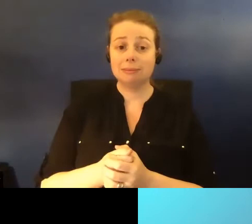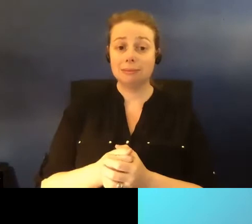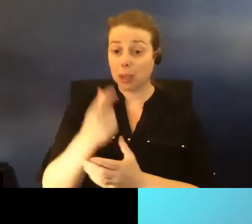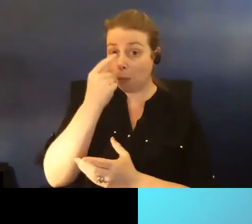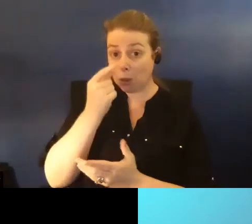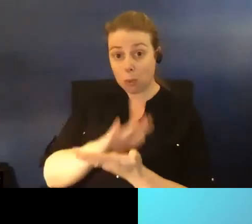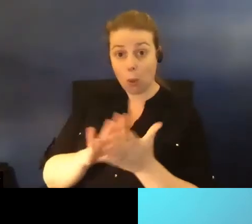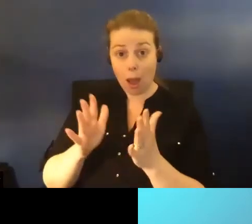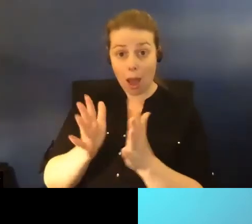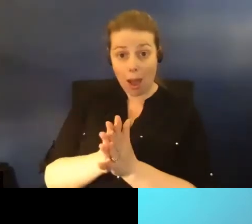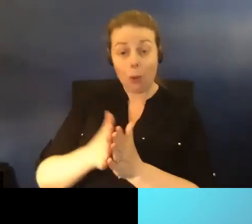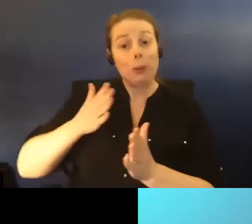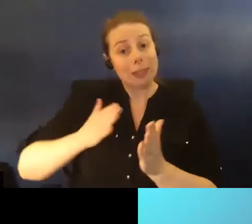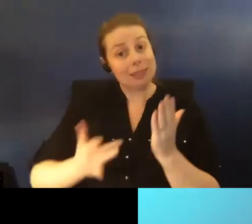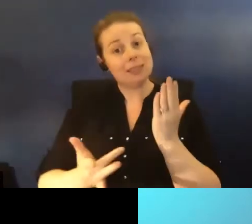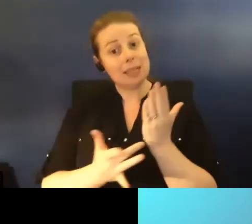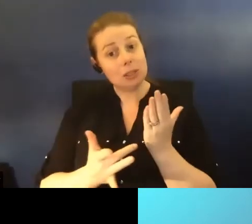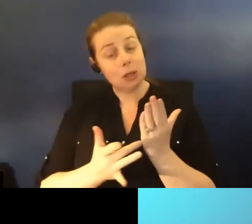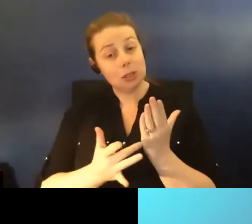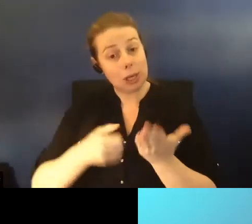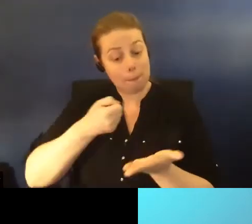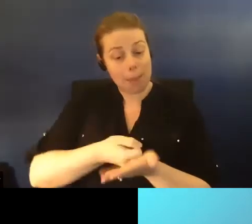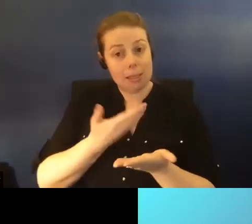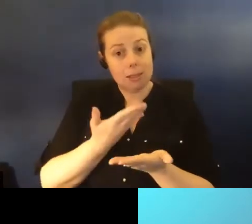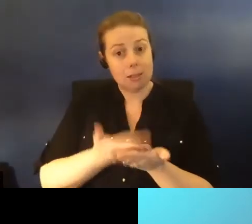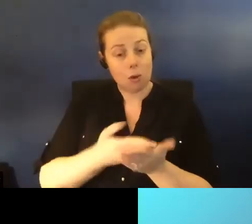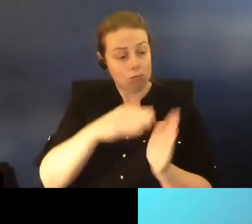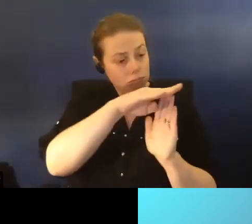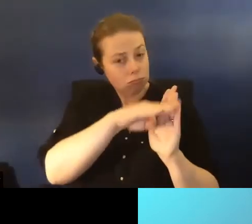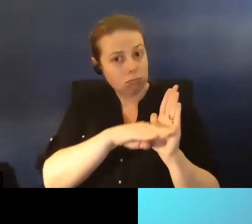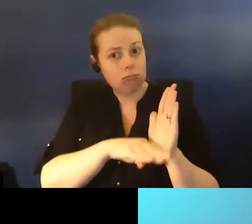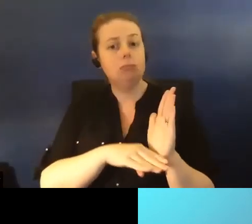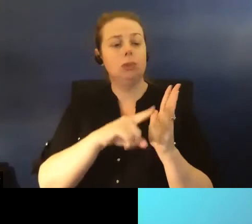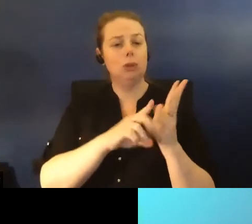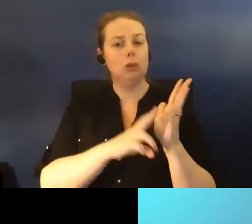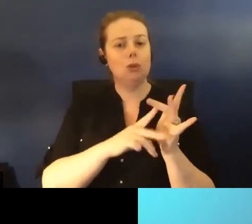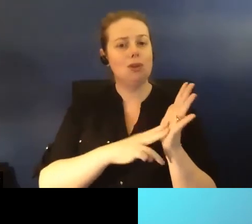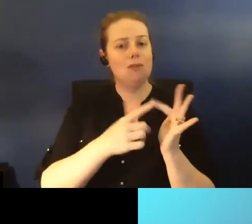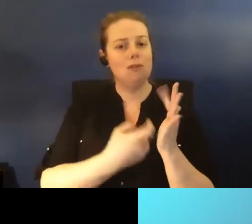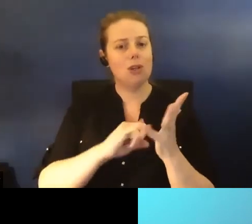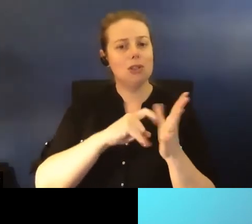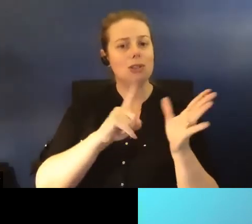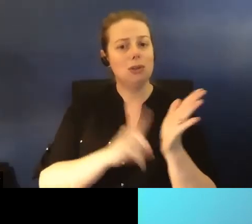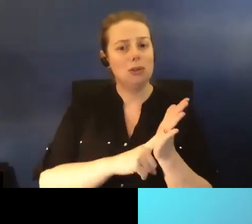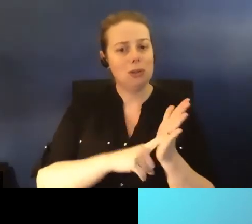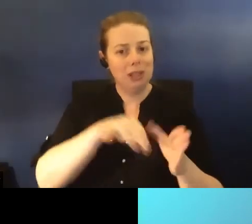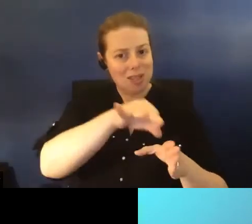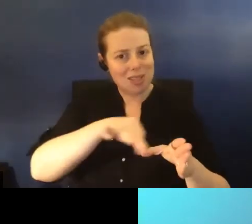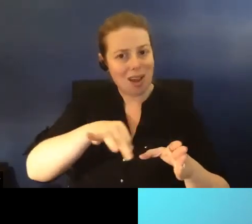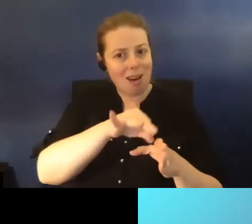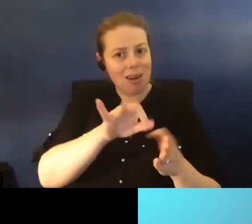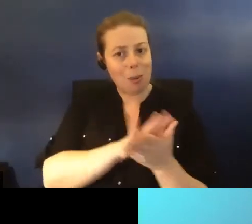requires technology to be based on principles of universal design so that it's accessible for